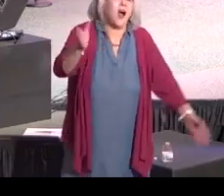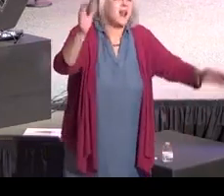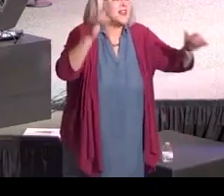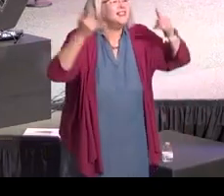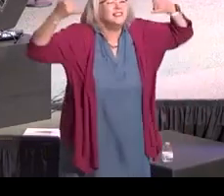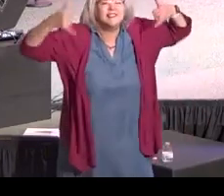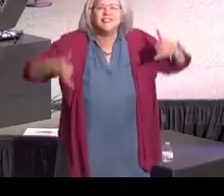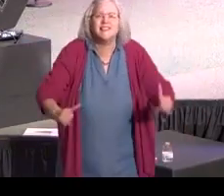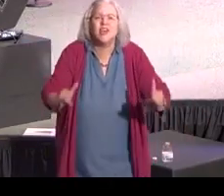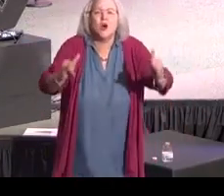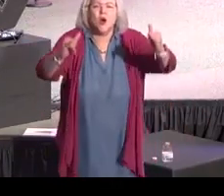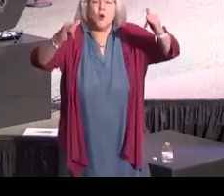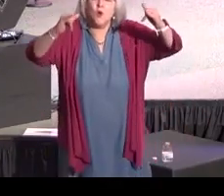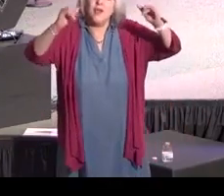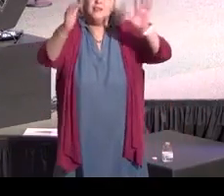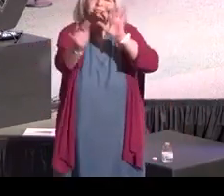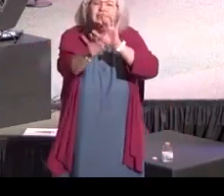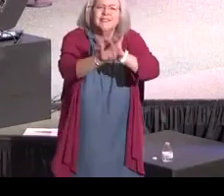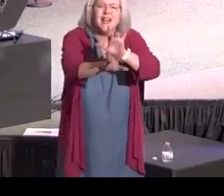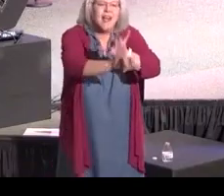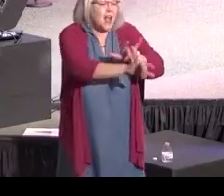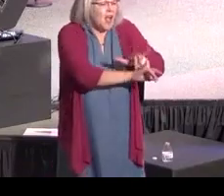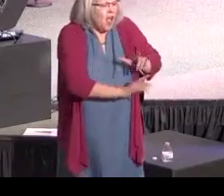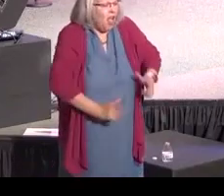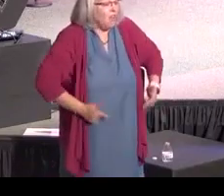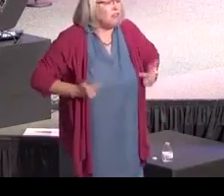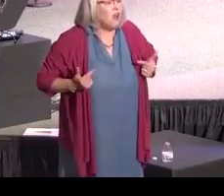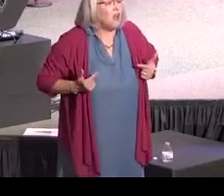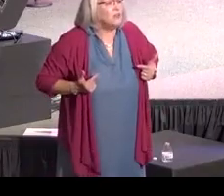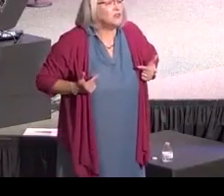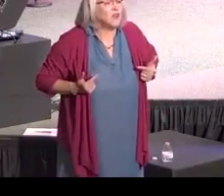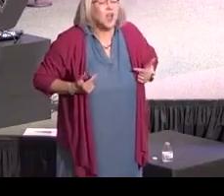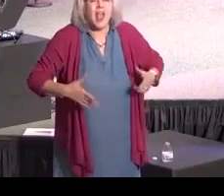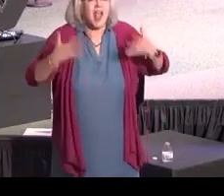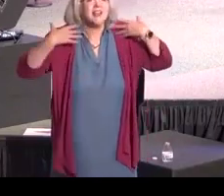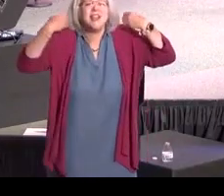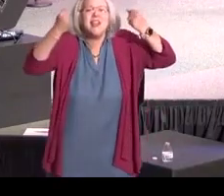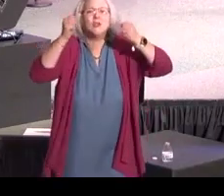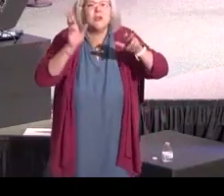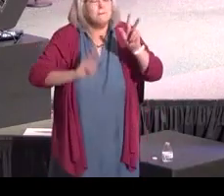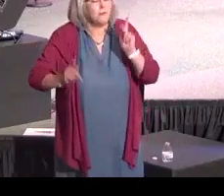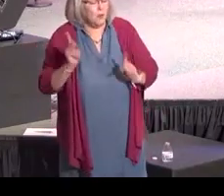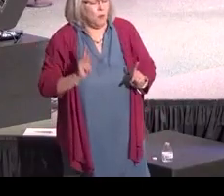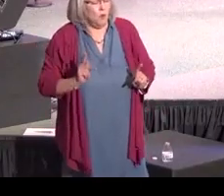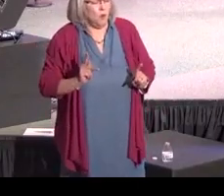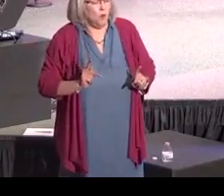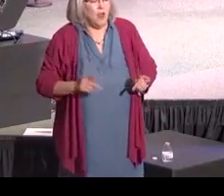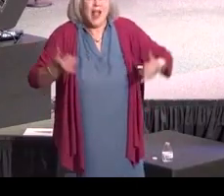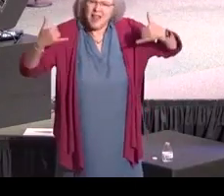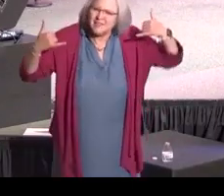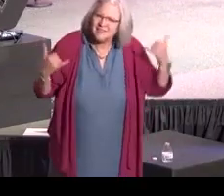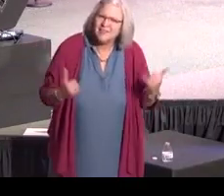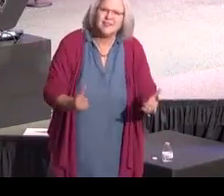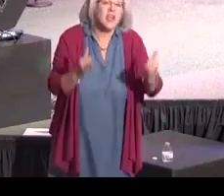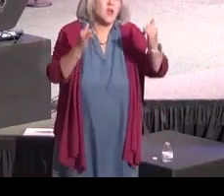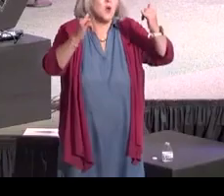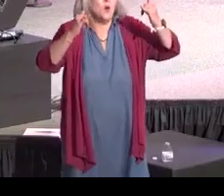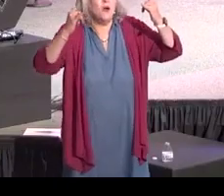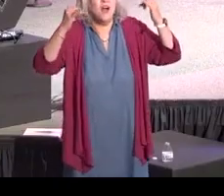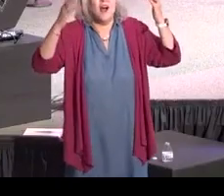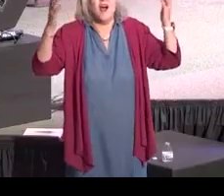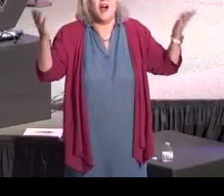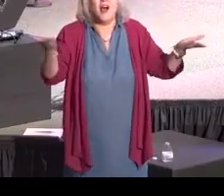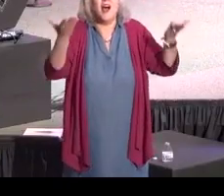the business of touching lives, still in the business of healing people, still in the business